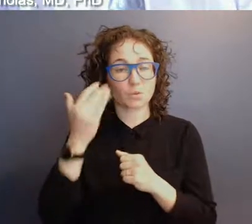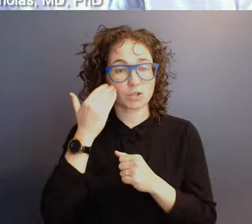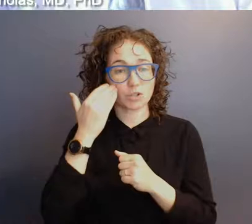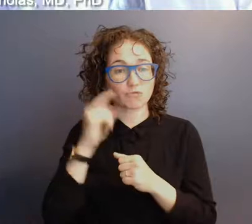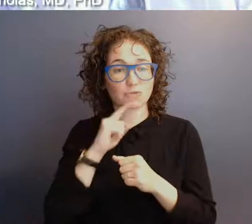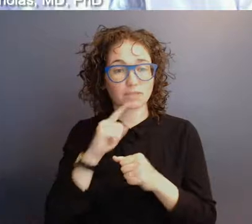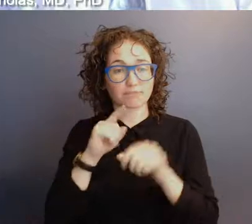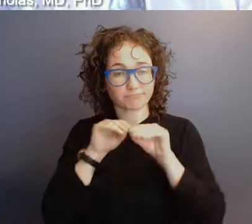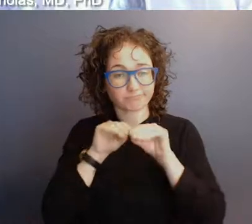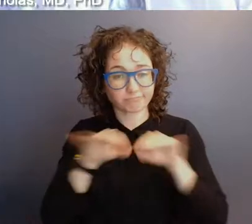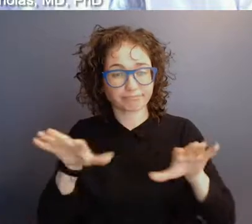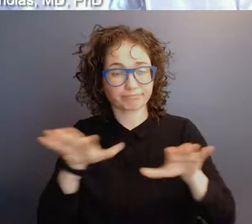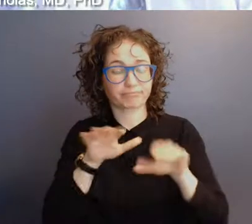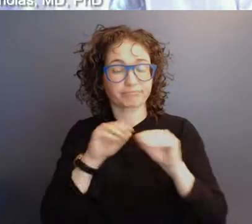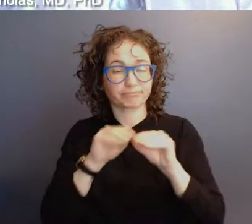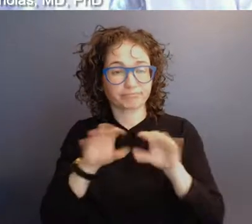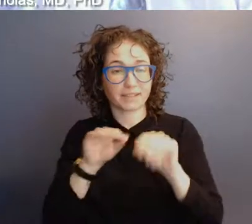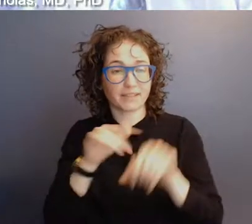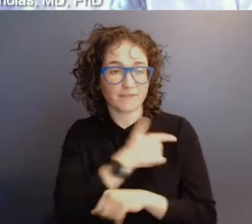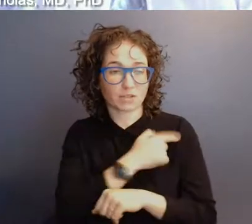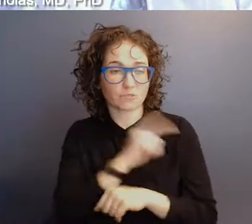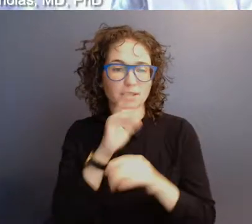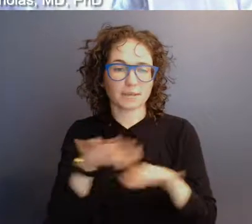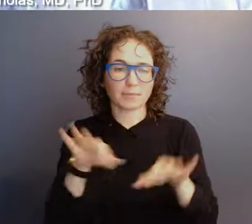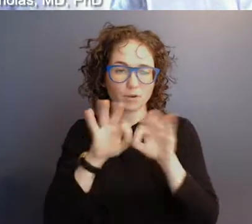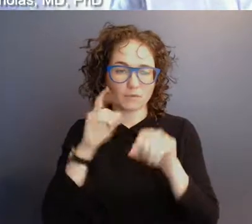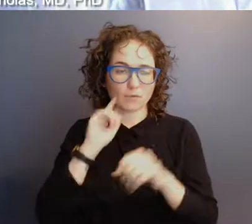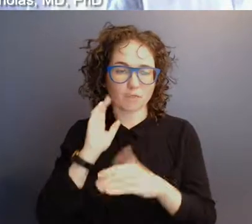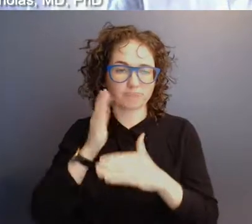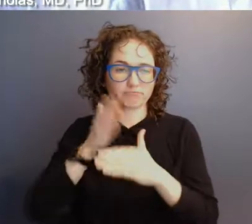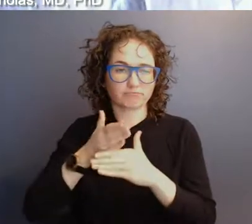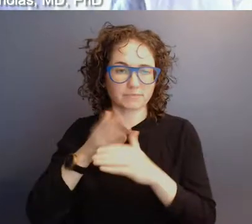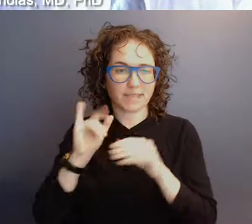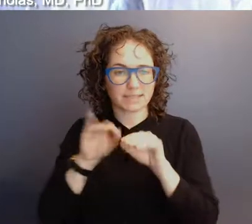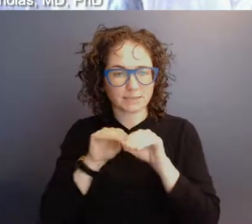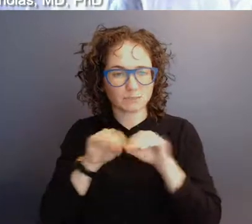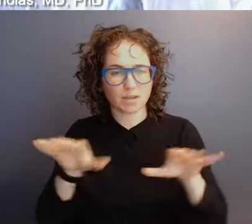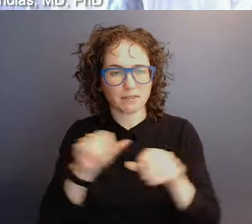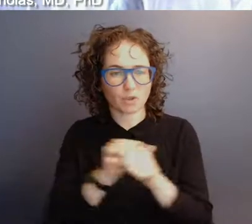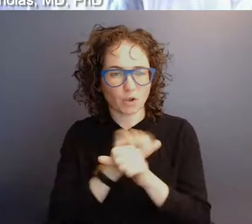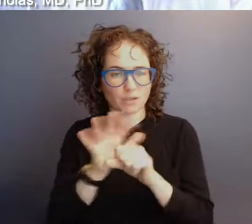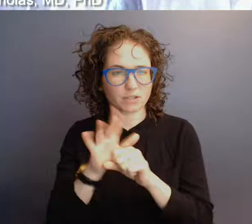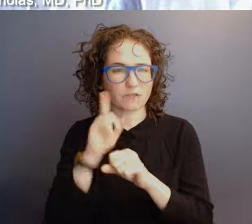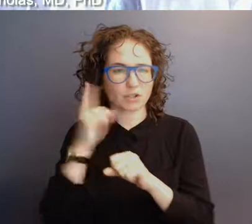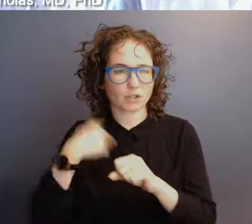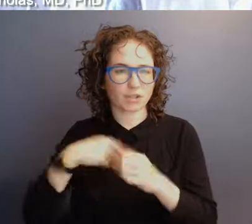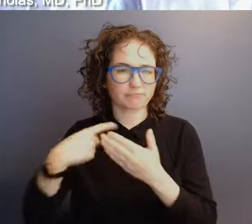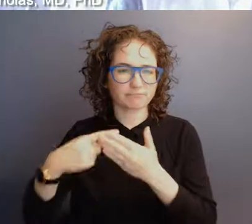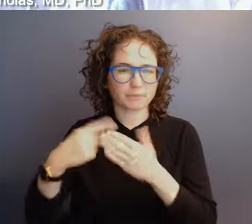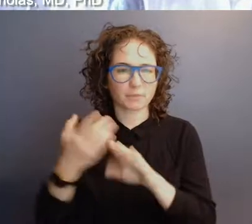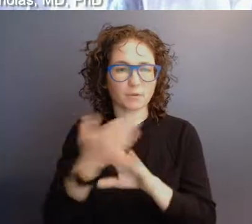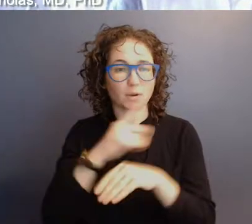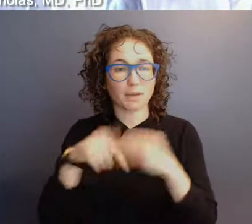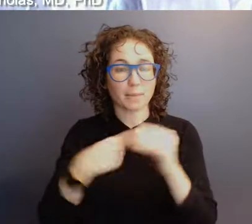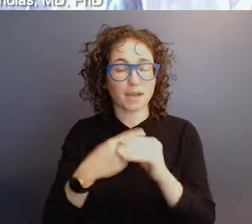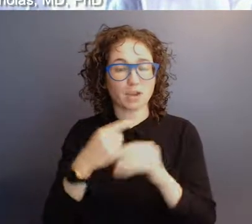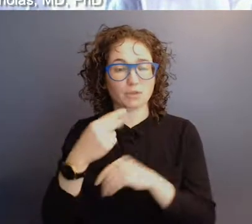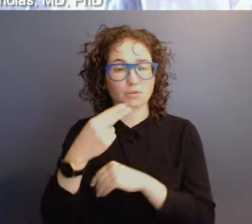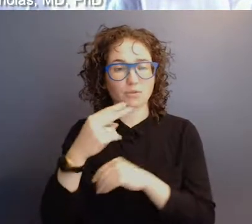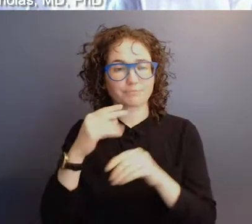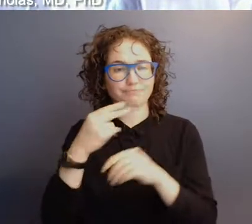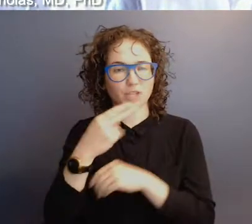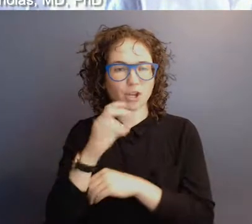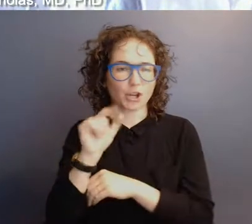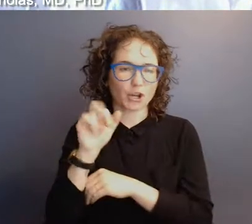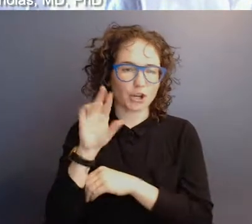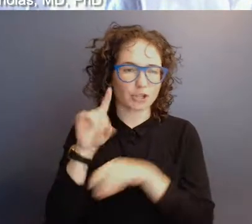really important to prevent the spread of COVID. I think you've heard us talk before about herd immunity, and that's the big reason